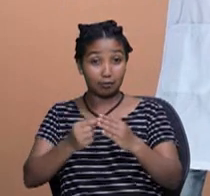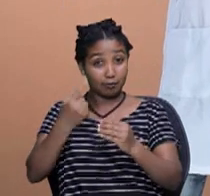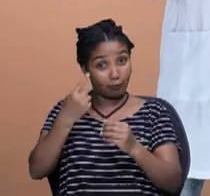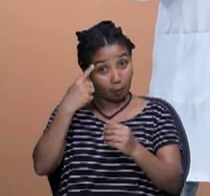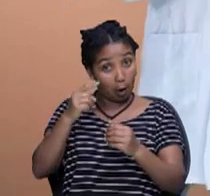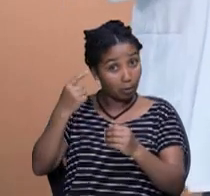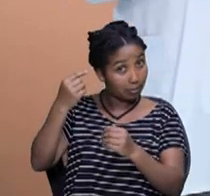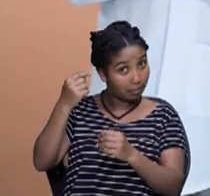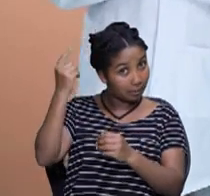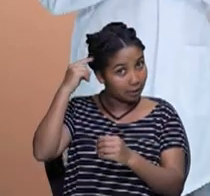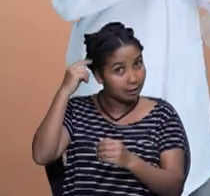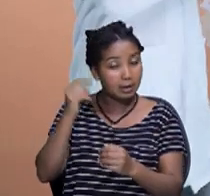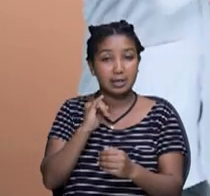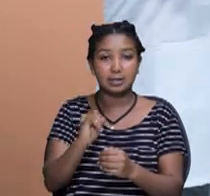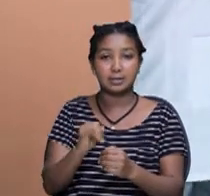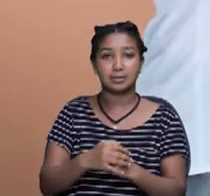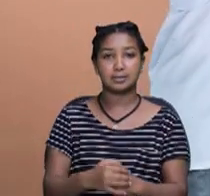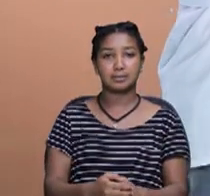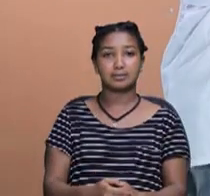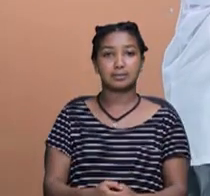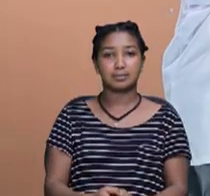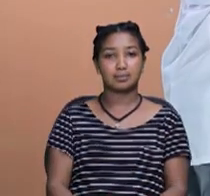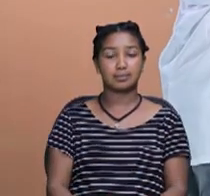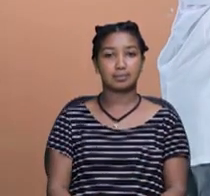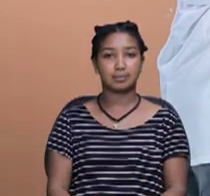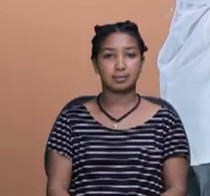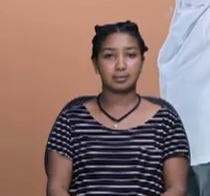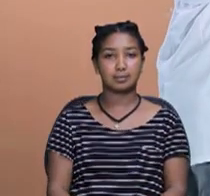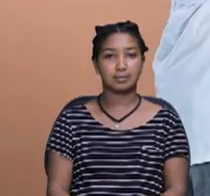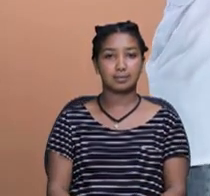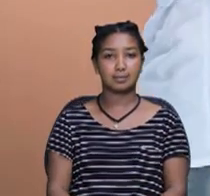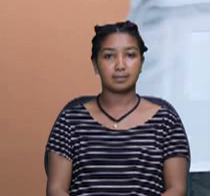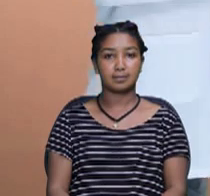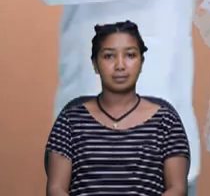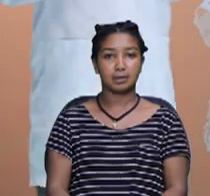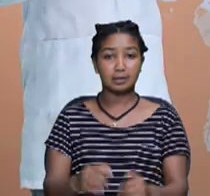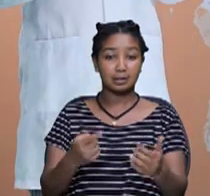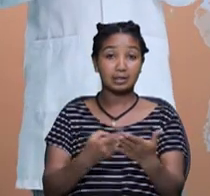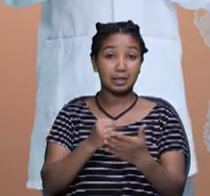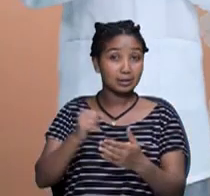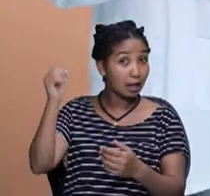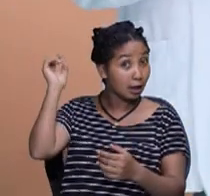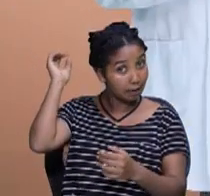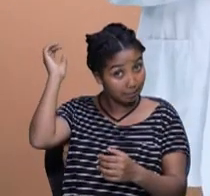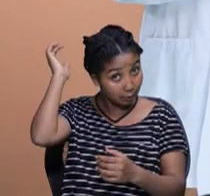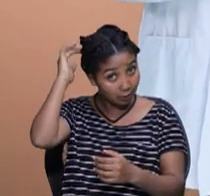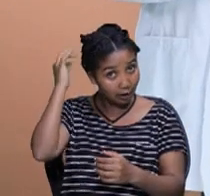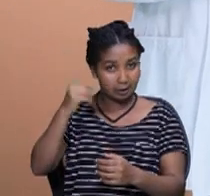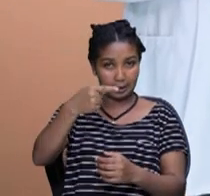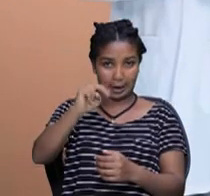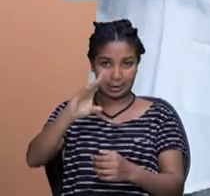brain. In our brain, there is a pituitary gland. In our brain, there is a pituitary